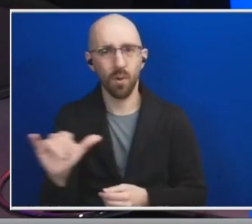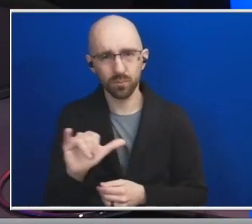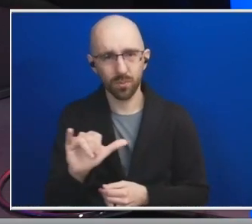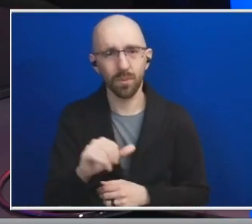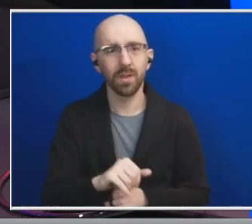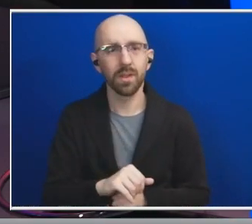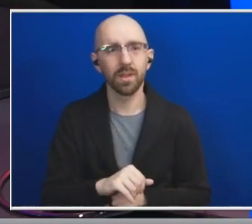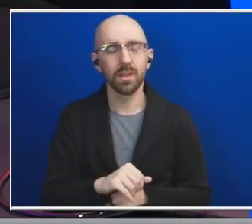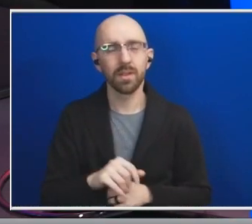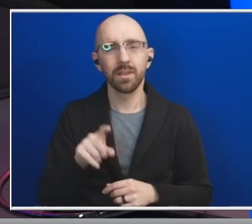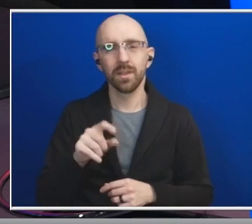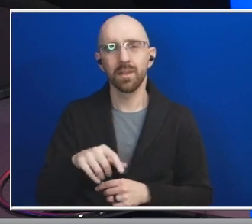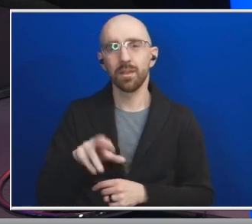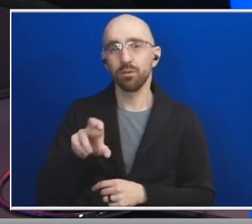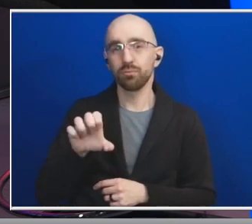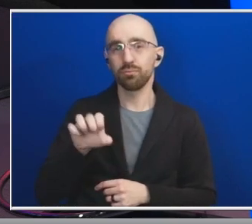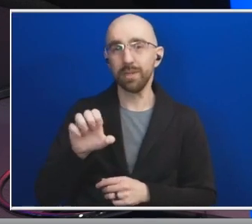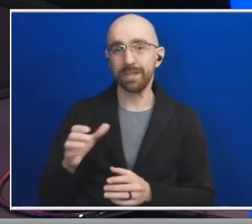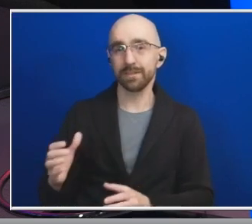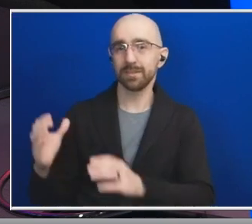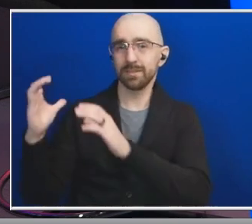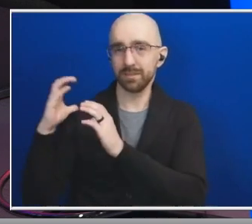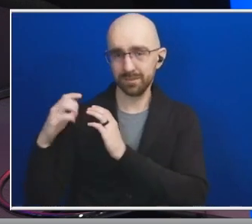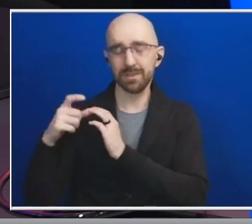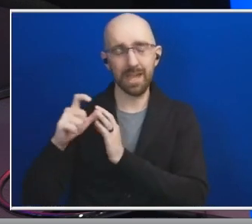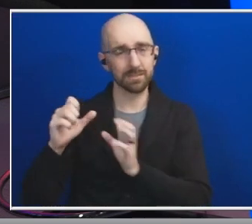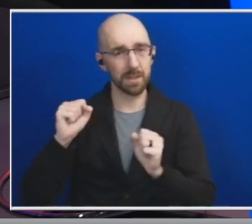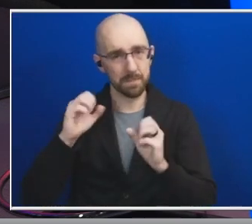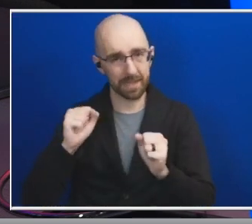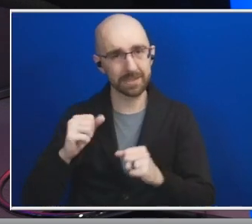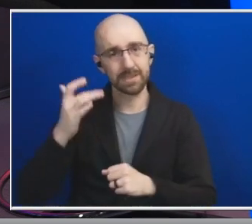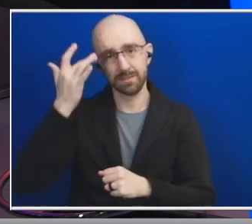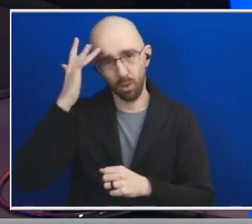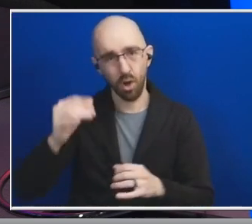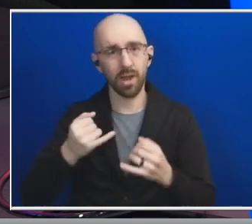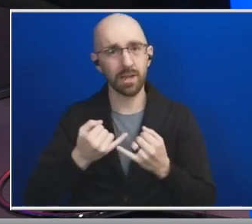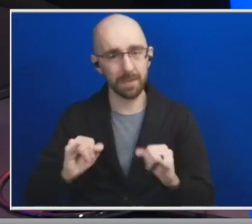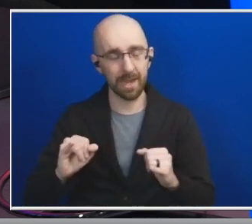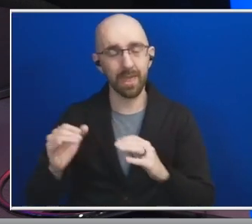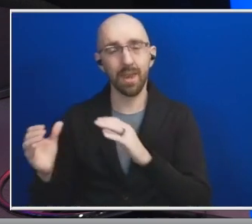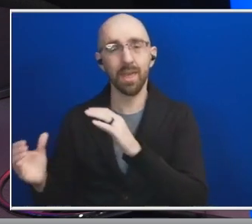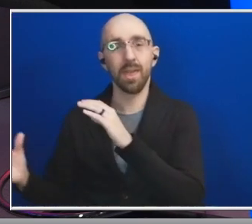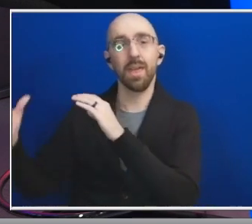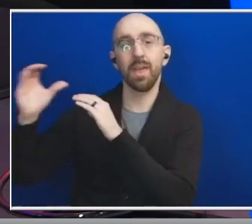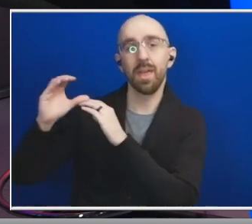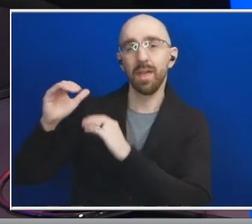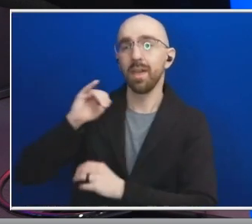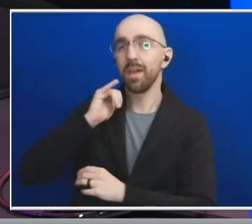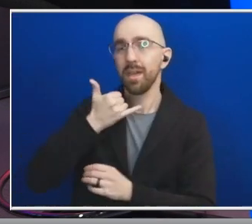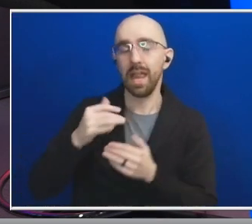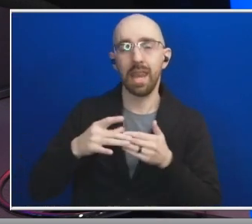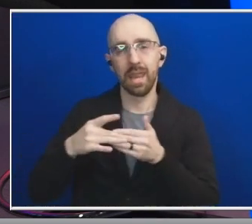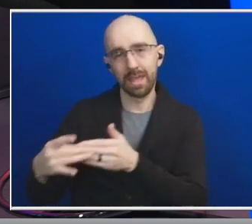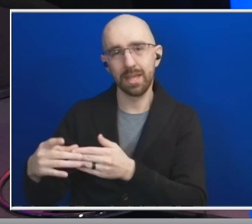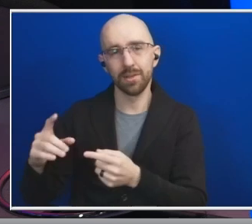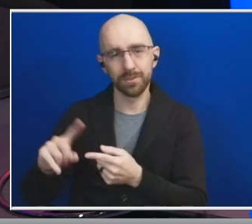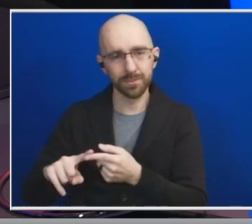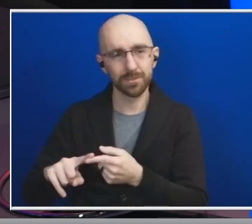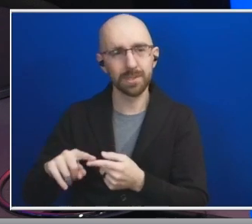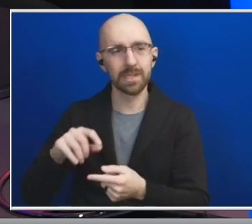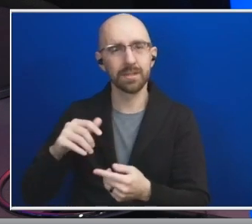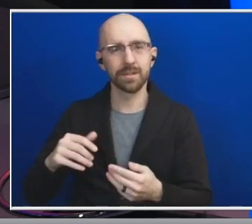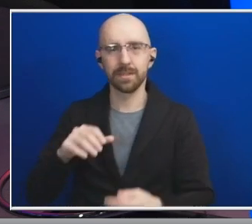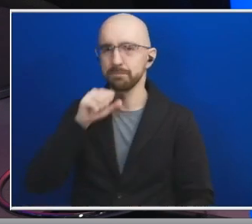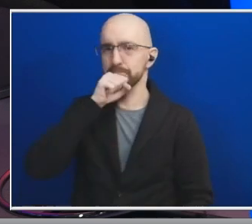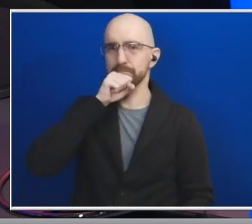to bear as being amazing and smart and independent, and then it also might inadvertently lead to not reaching out for help, because